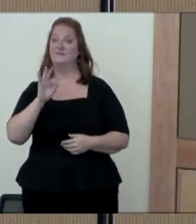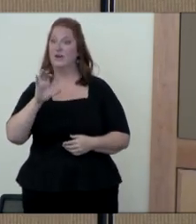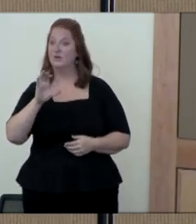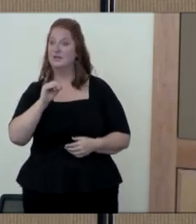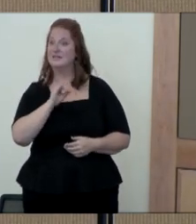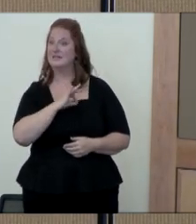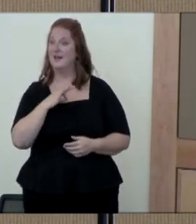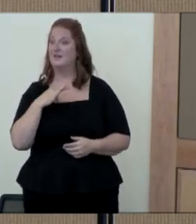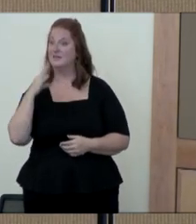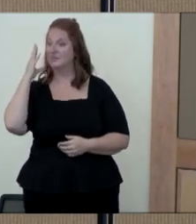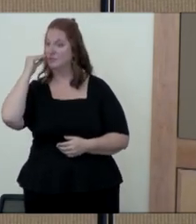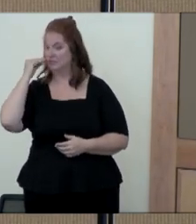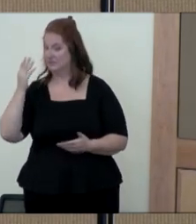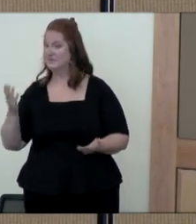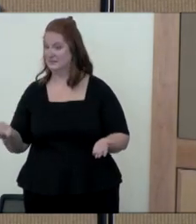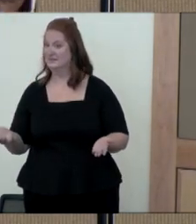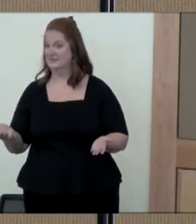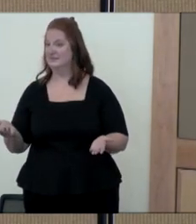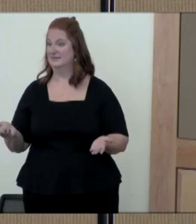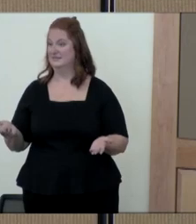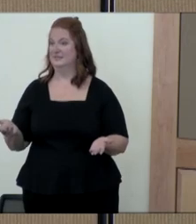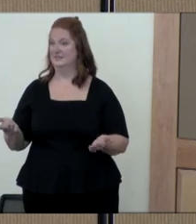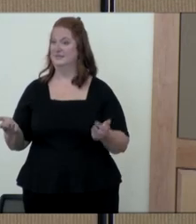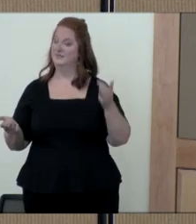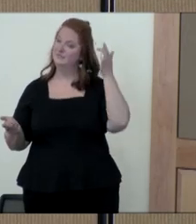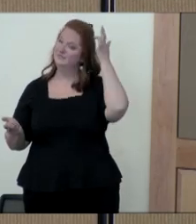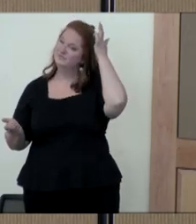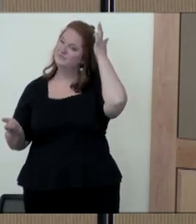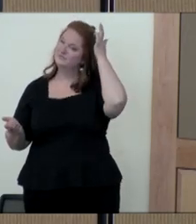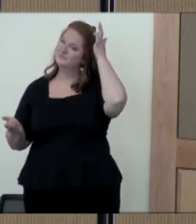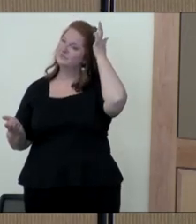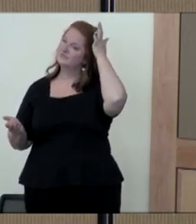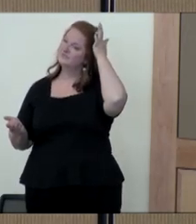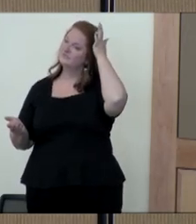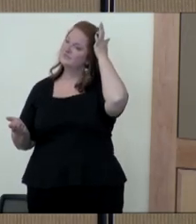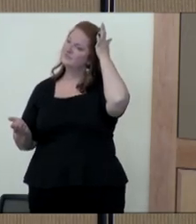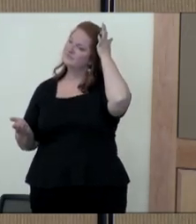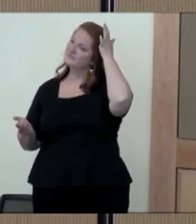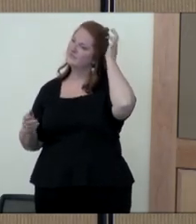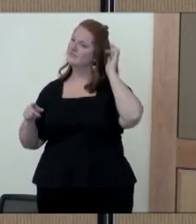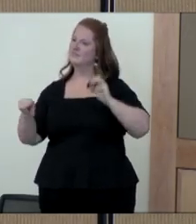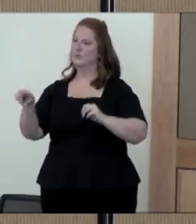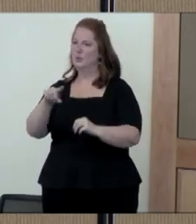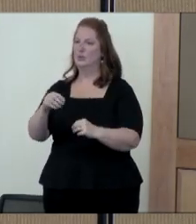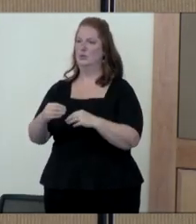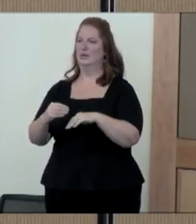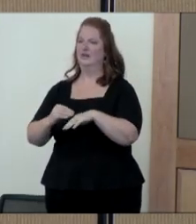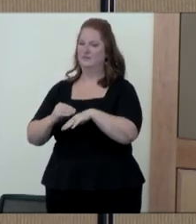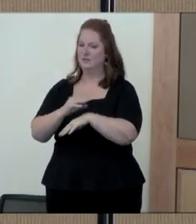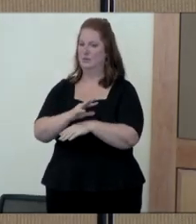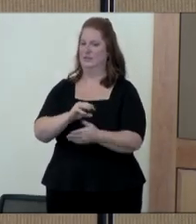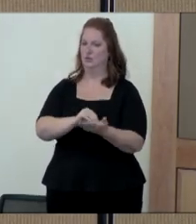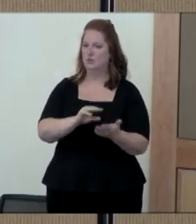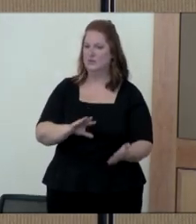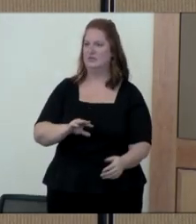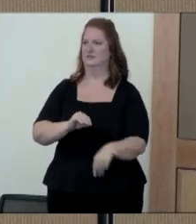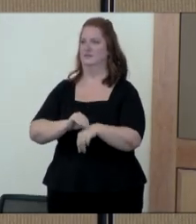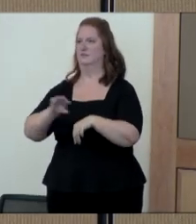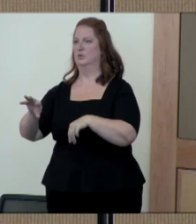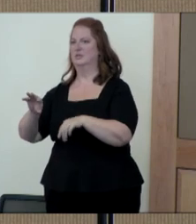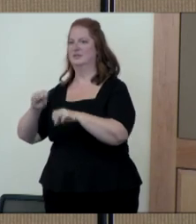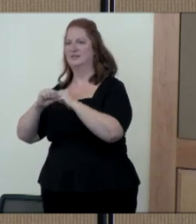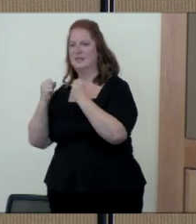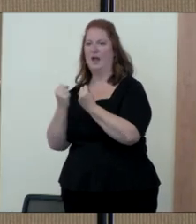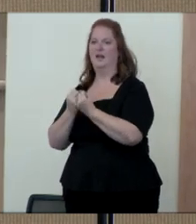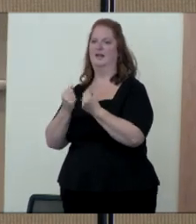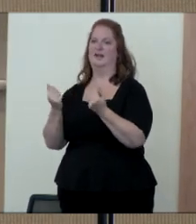Of course, our faculty and staff are core to what we can do for our students, our patients, and society in general. So